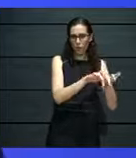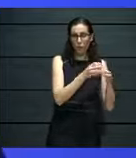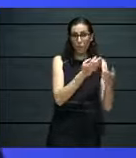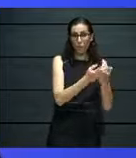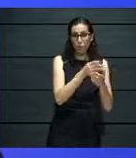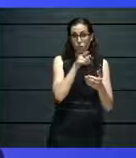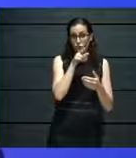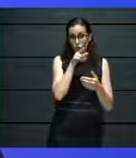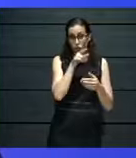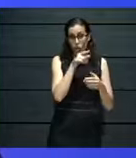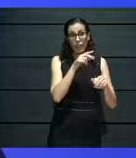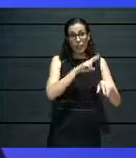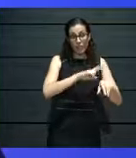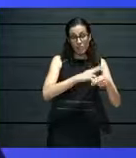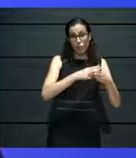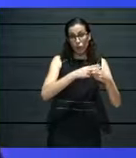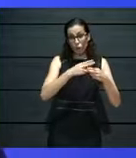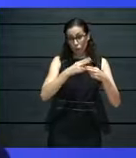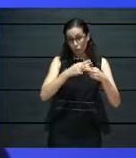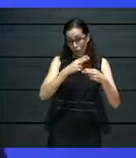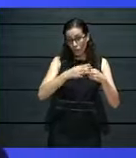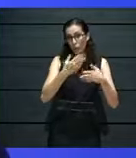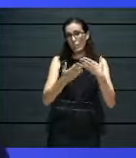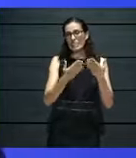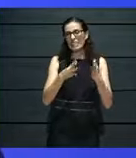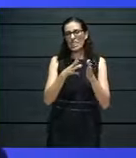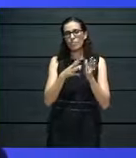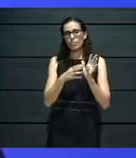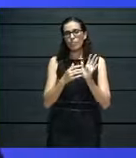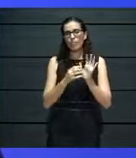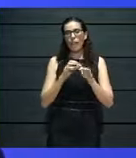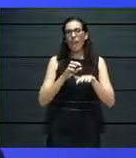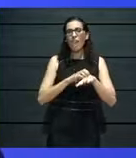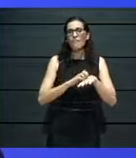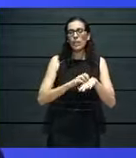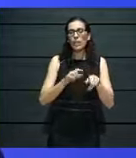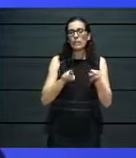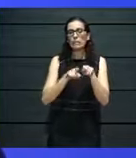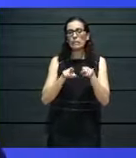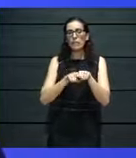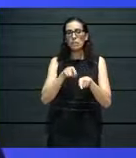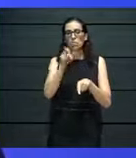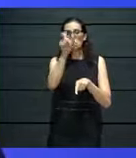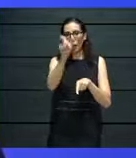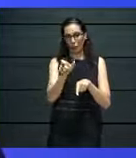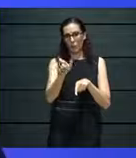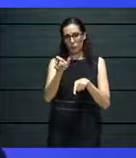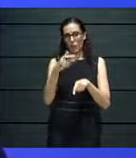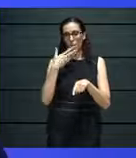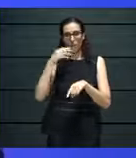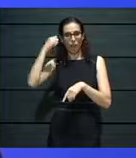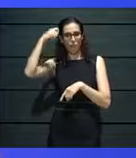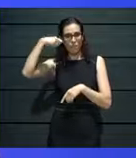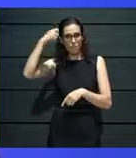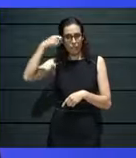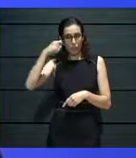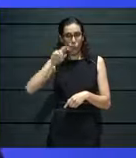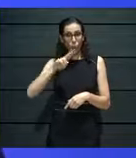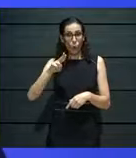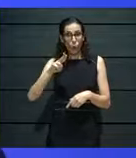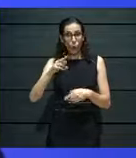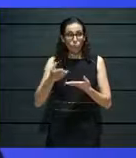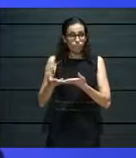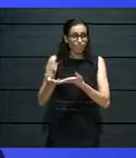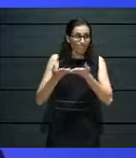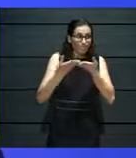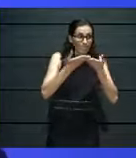as done in Hollywood, and in this sort of type of project that Tom was involved in. And we are going to provide this software,